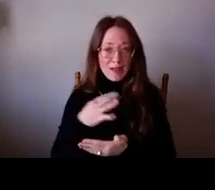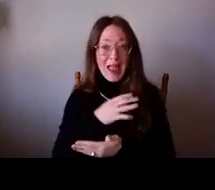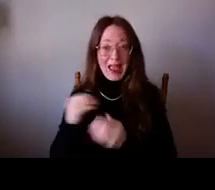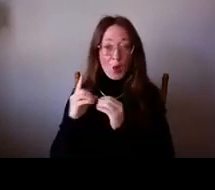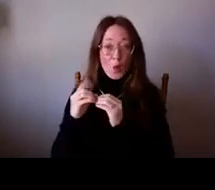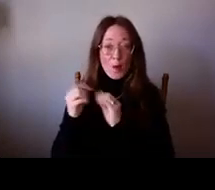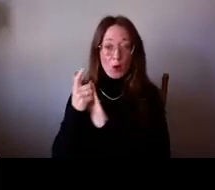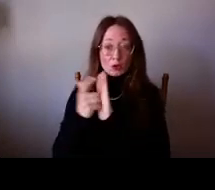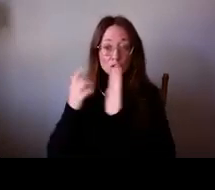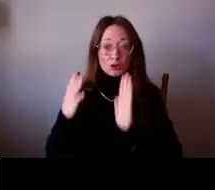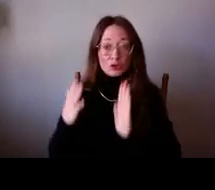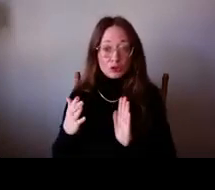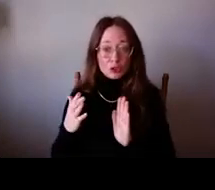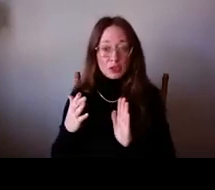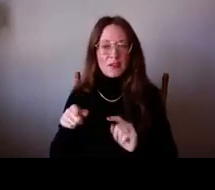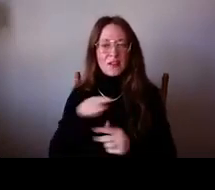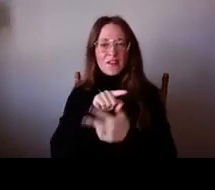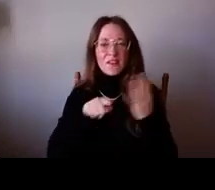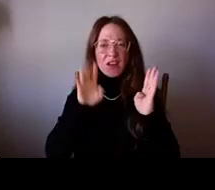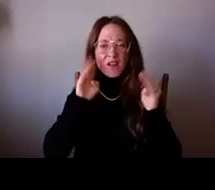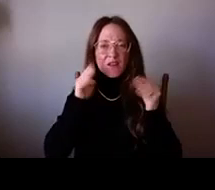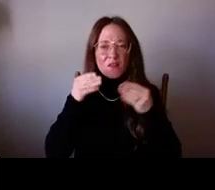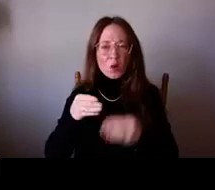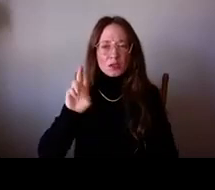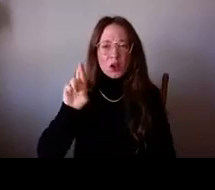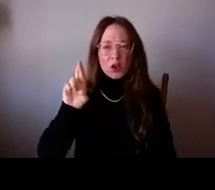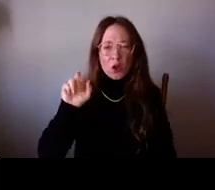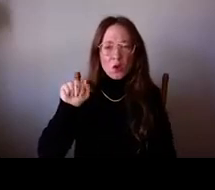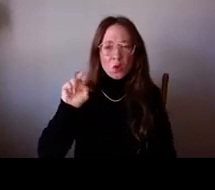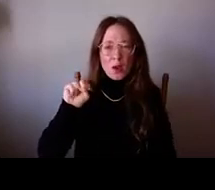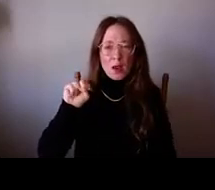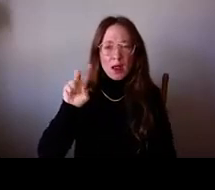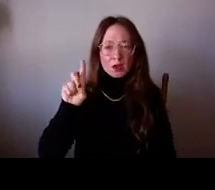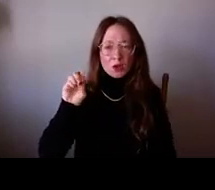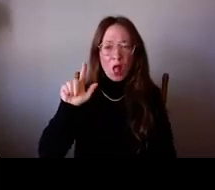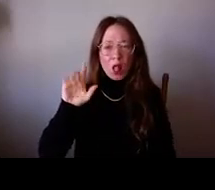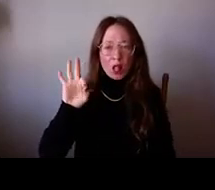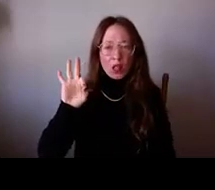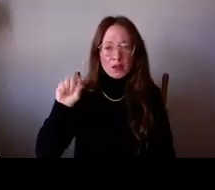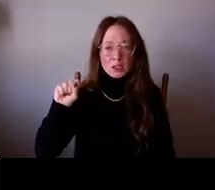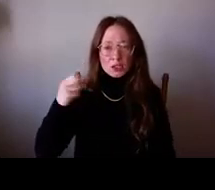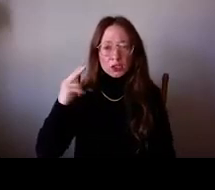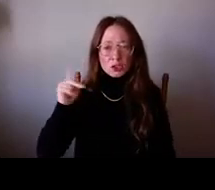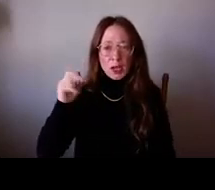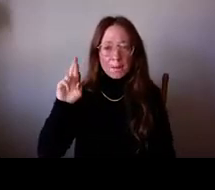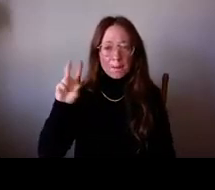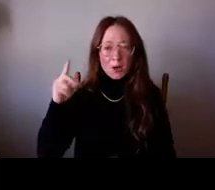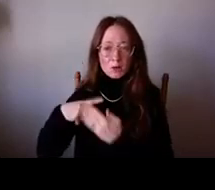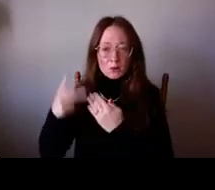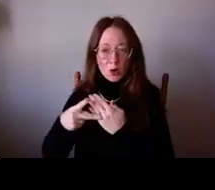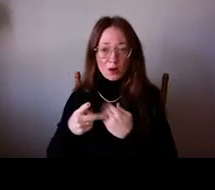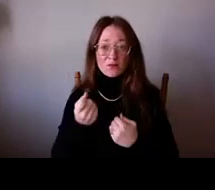General Counsel who focuses on the Randolph-Shepherd program. This will help us address the backlog on state rules and the request